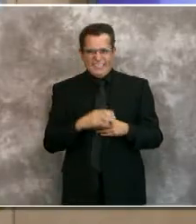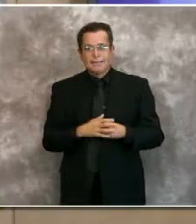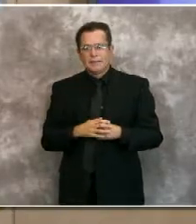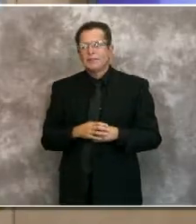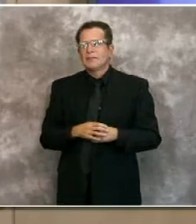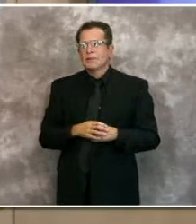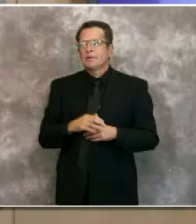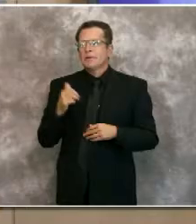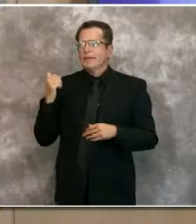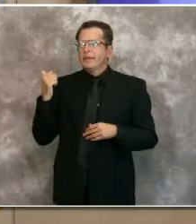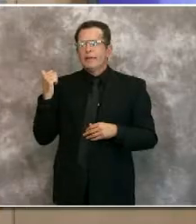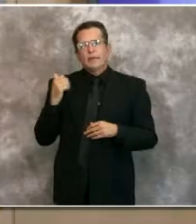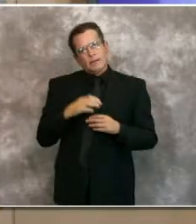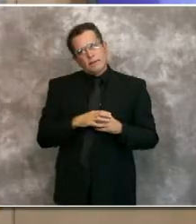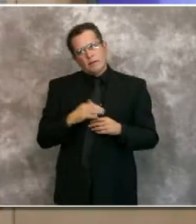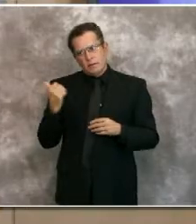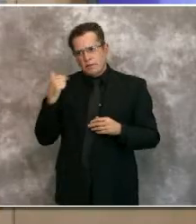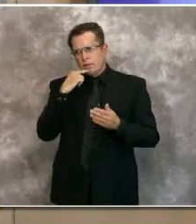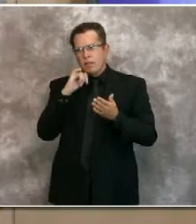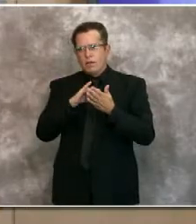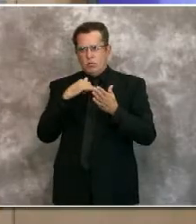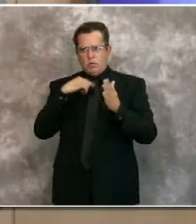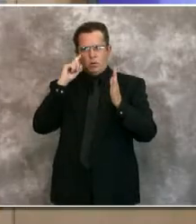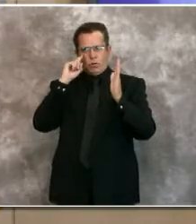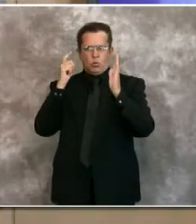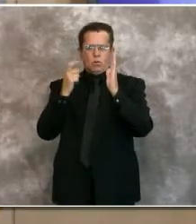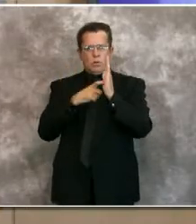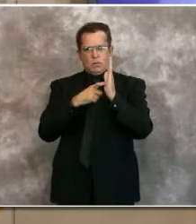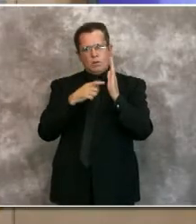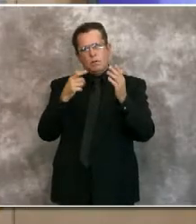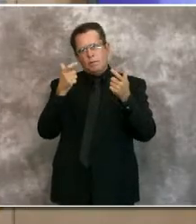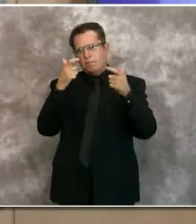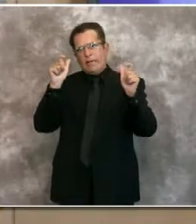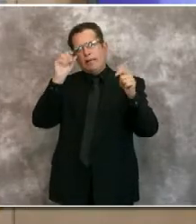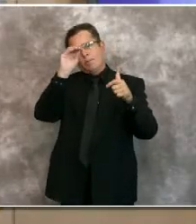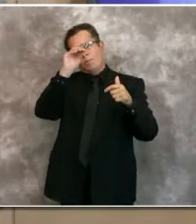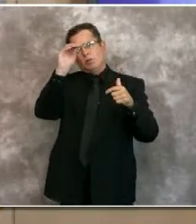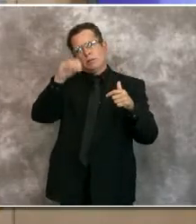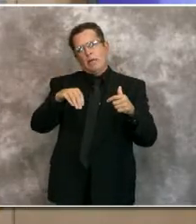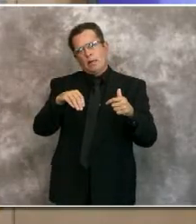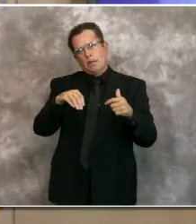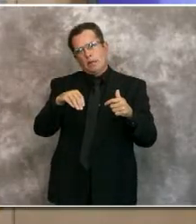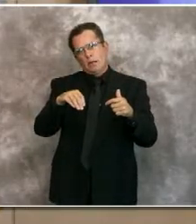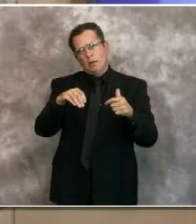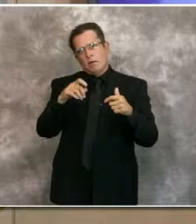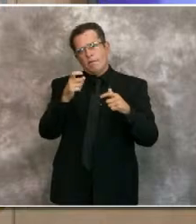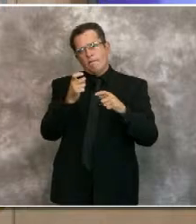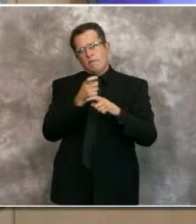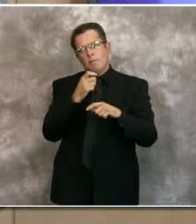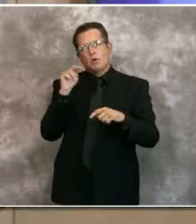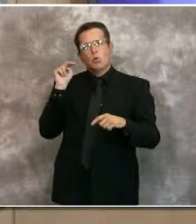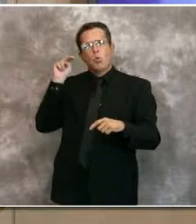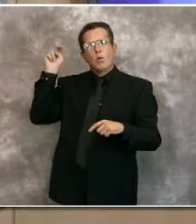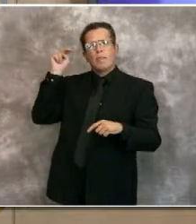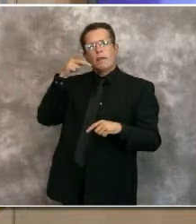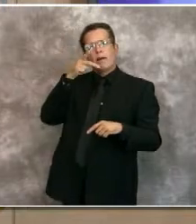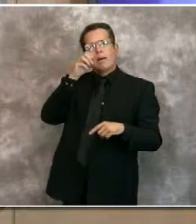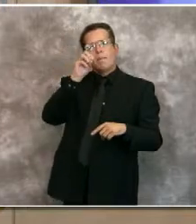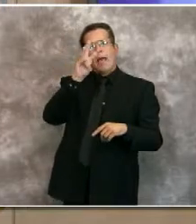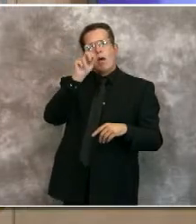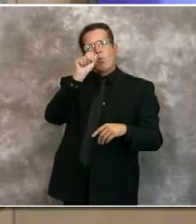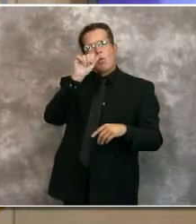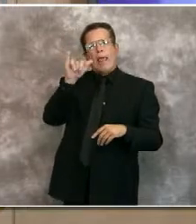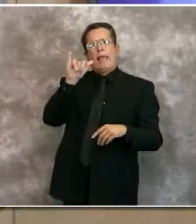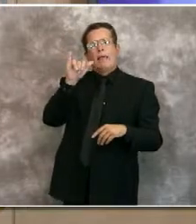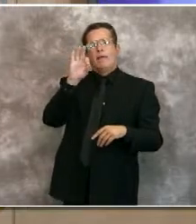Thank you. We noticed that there was a large percentage in cases that are happening or coming in from the northern communities like Poway, Vista,